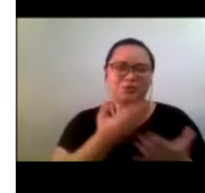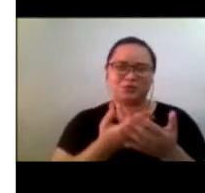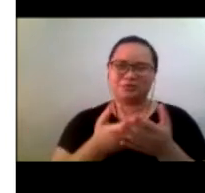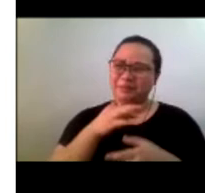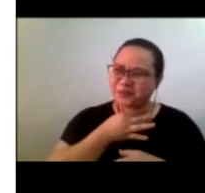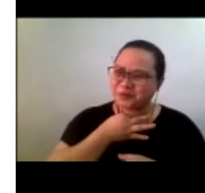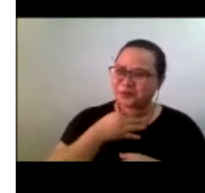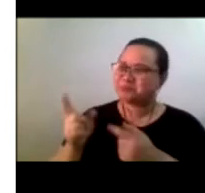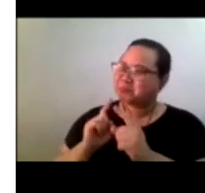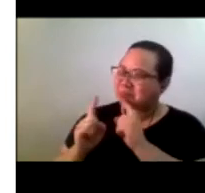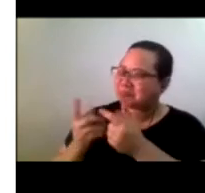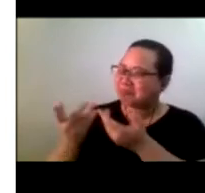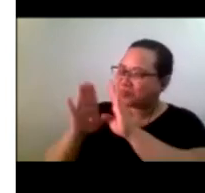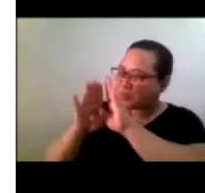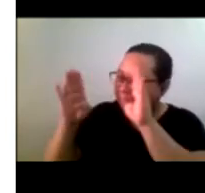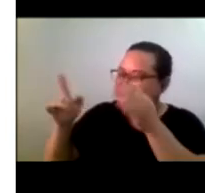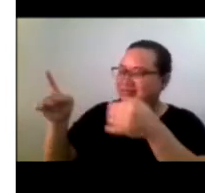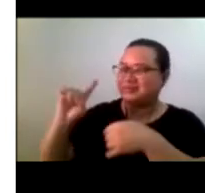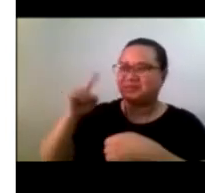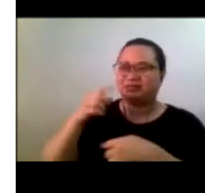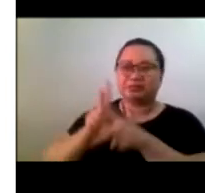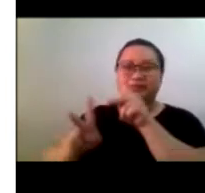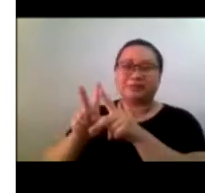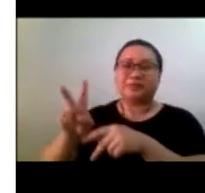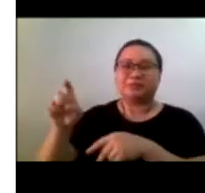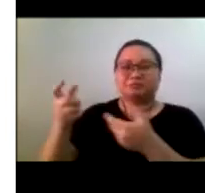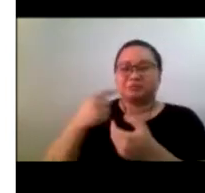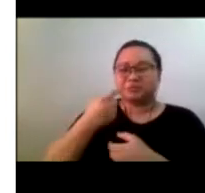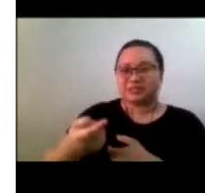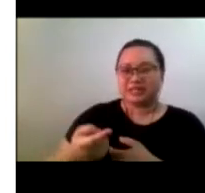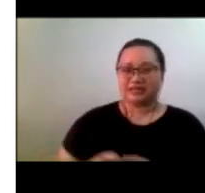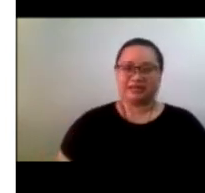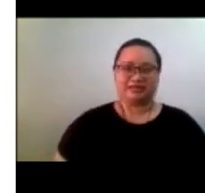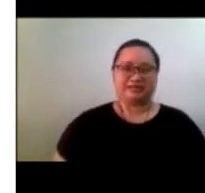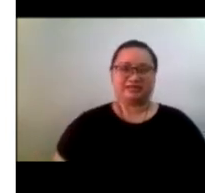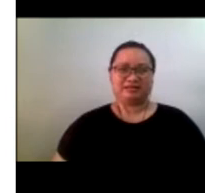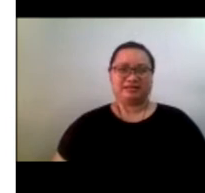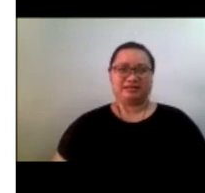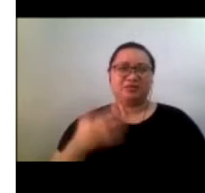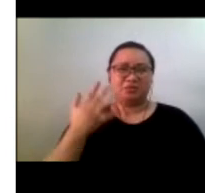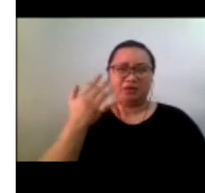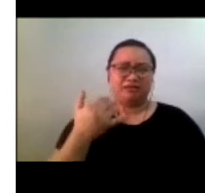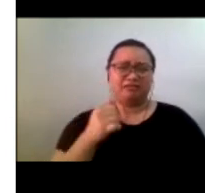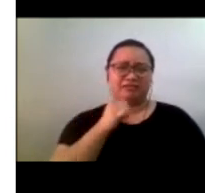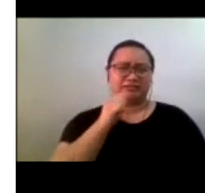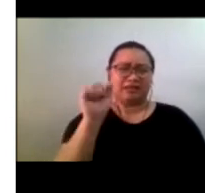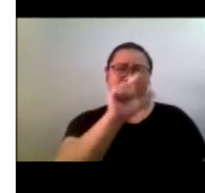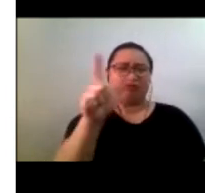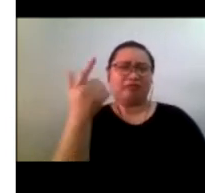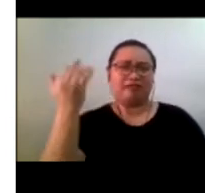what people have to say. You know, no one has the corner on knowledge. All of us have something unique to